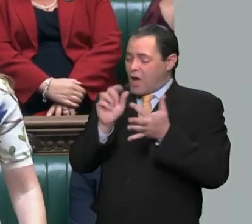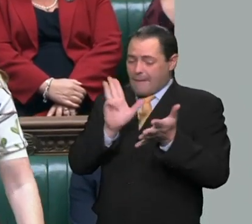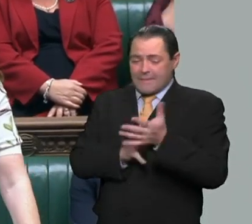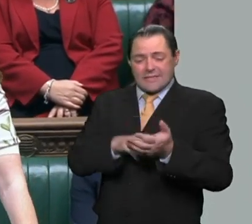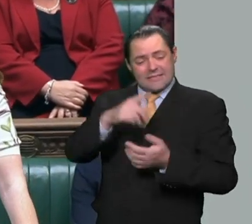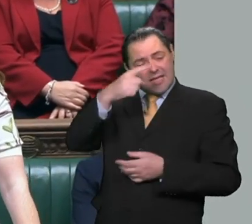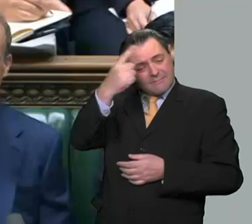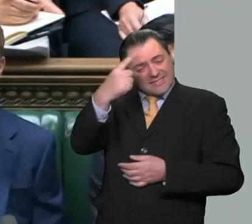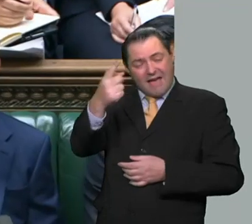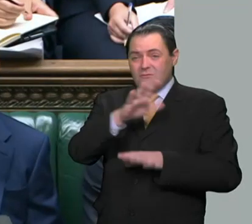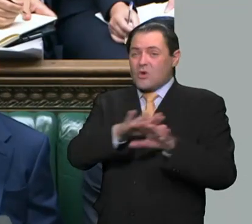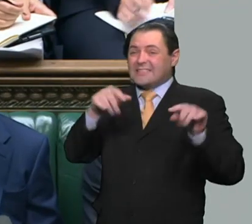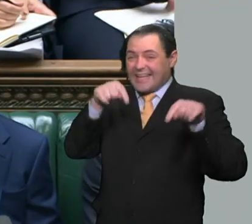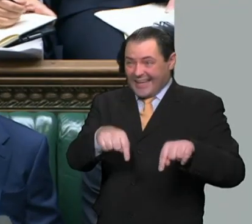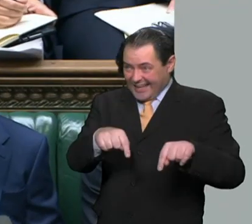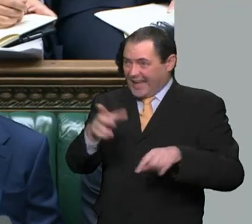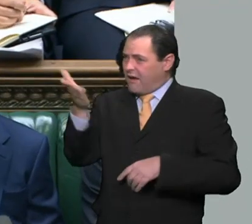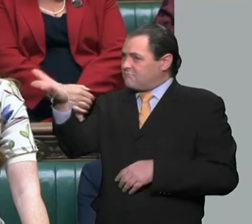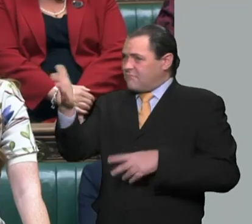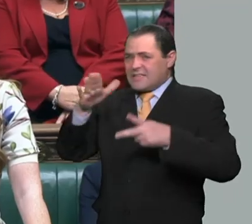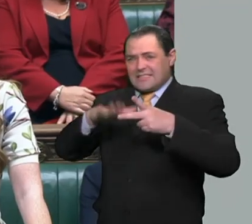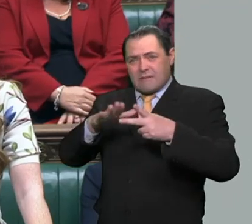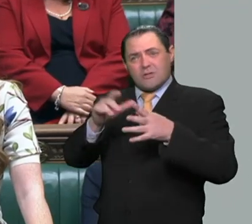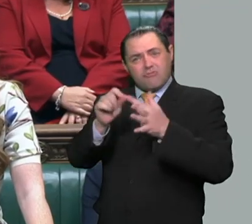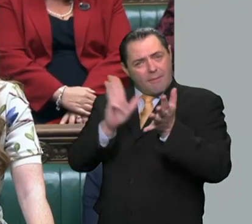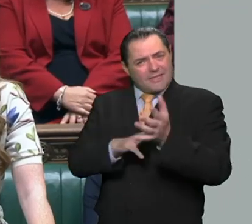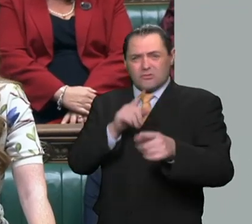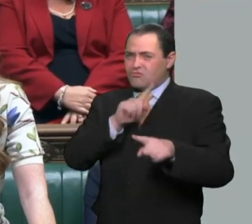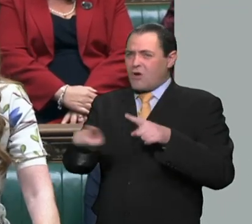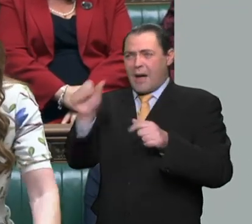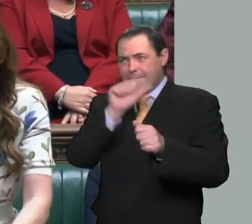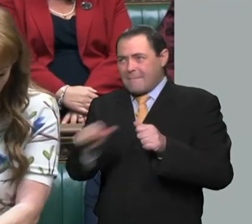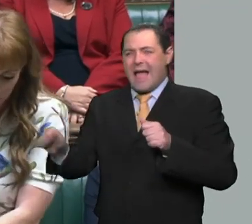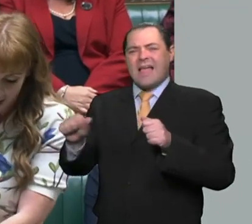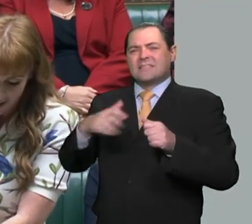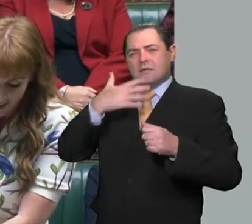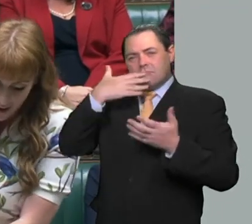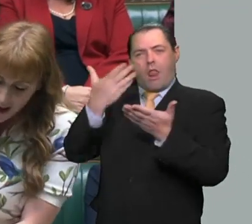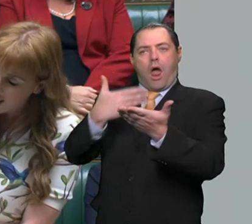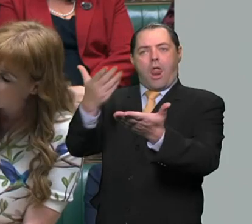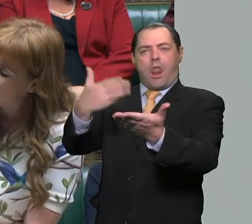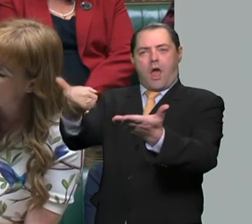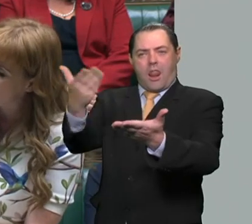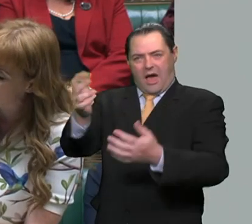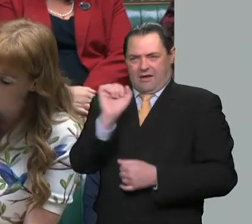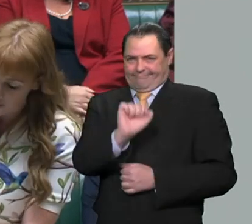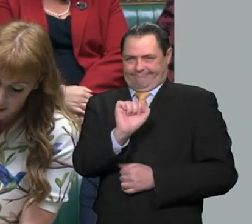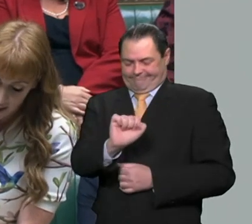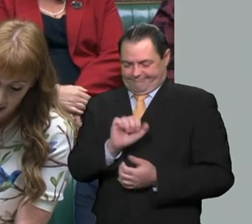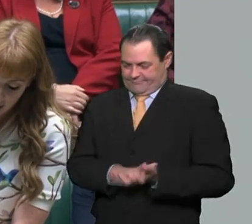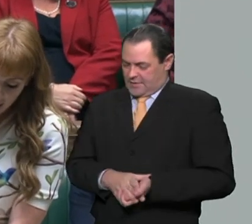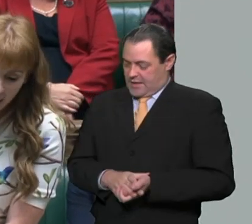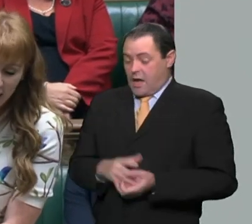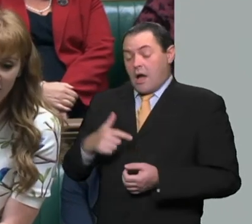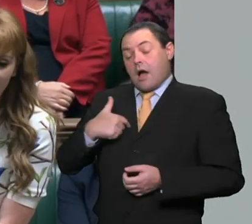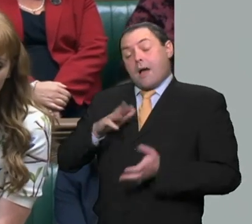Prime Minister isn't here, but the Deputy Prime Minister is doing his best to shore up supplies. And you know what, Mr.